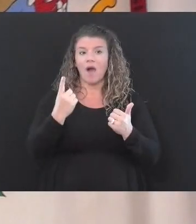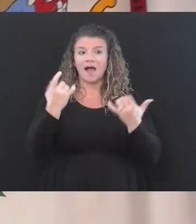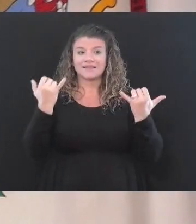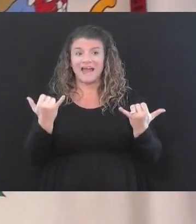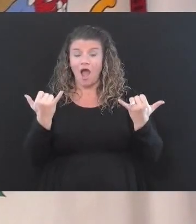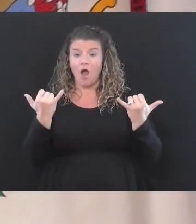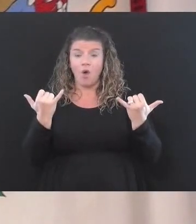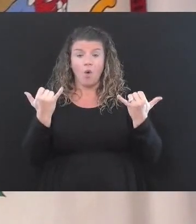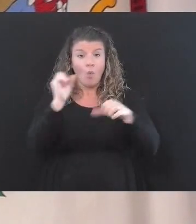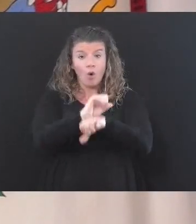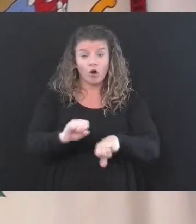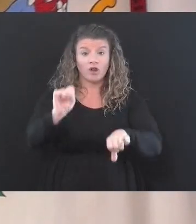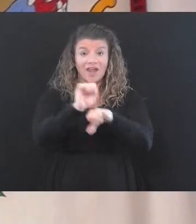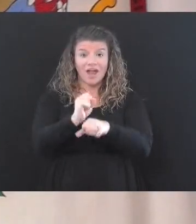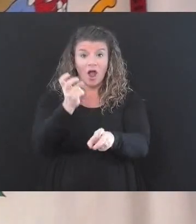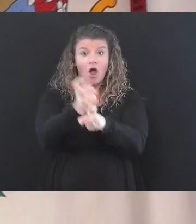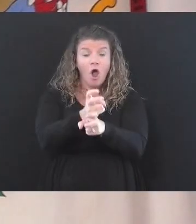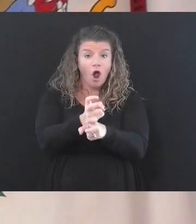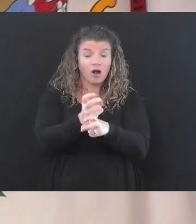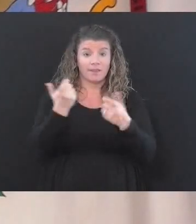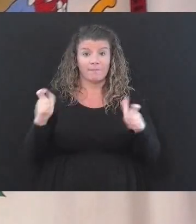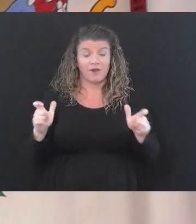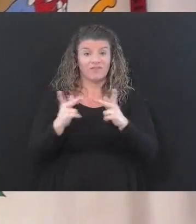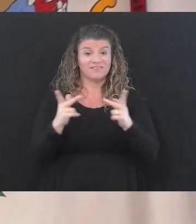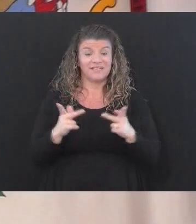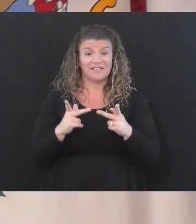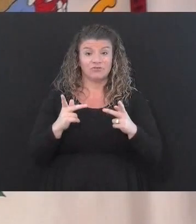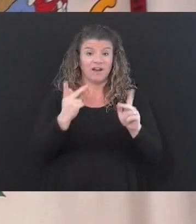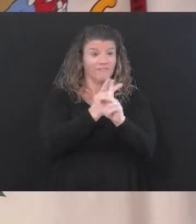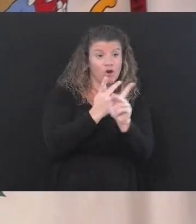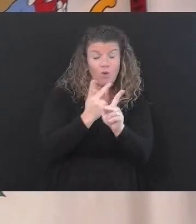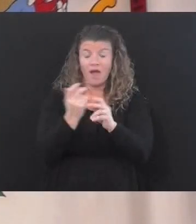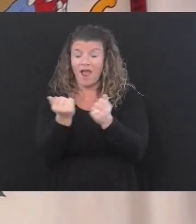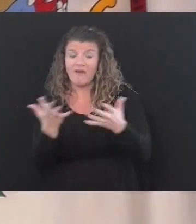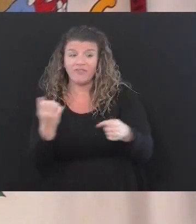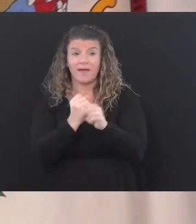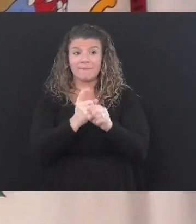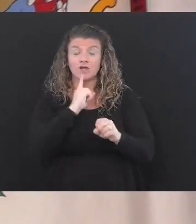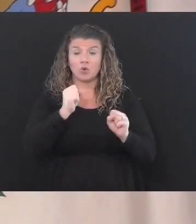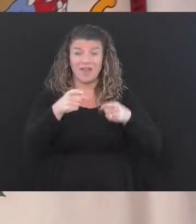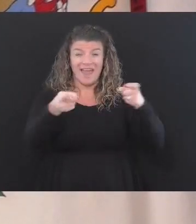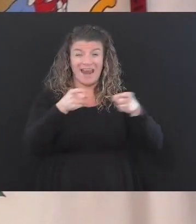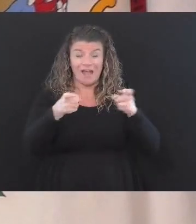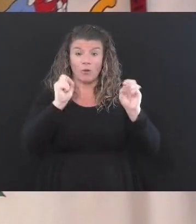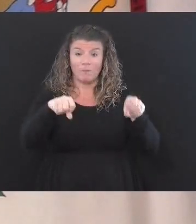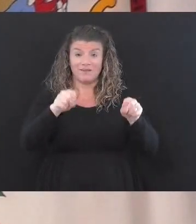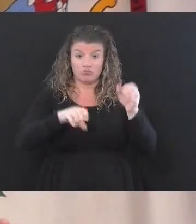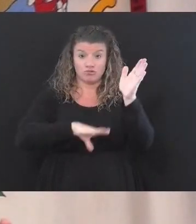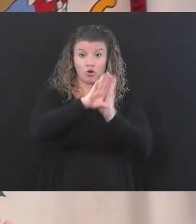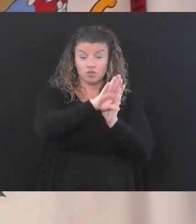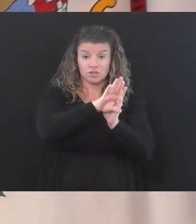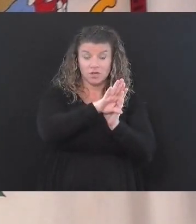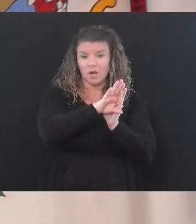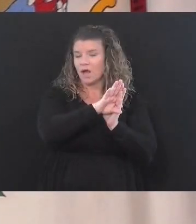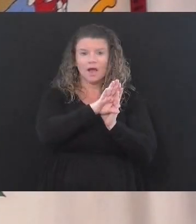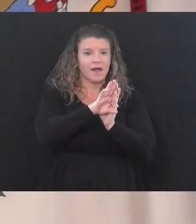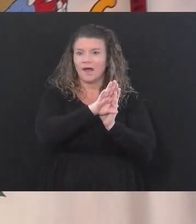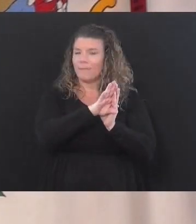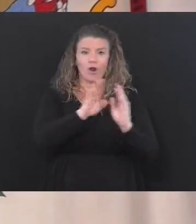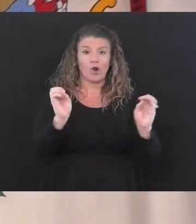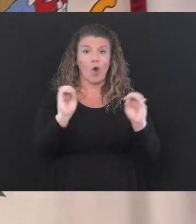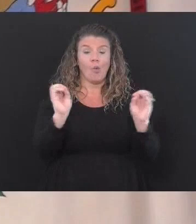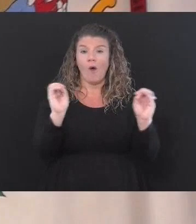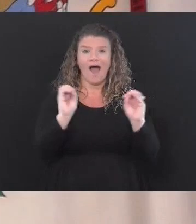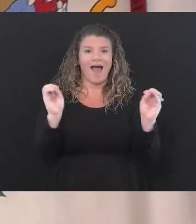on deck at the bigger facilities and everything to make sure that we can handle a potential surge. But no